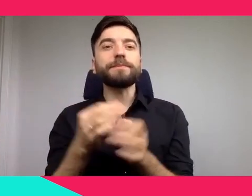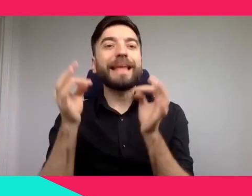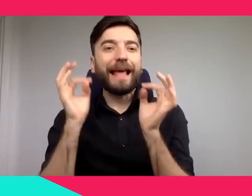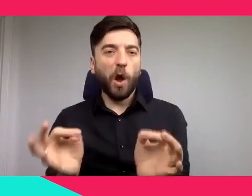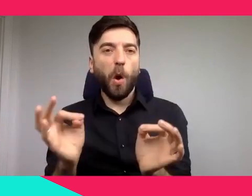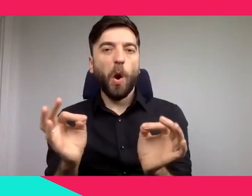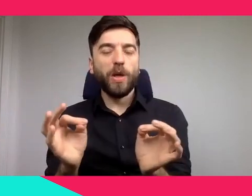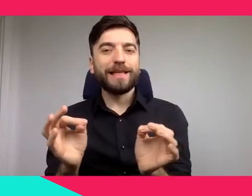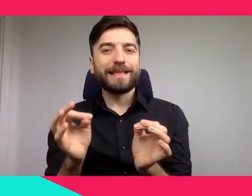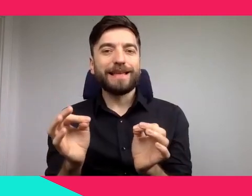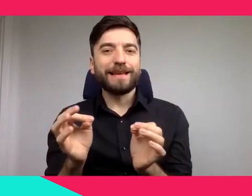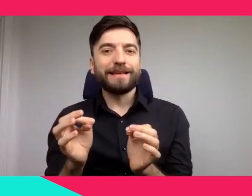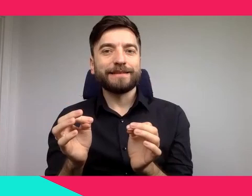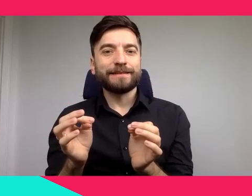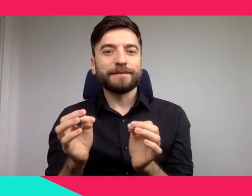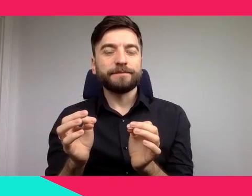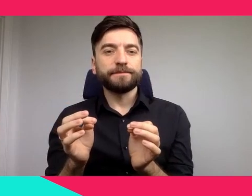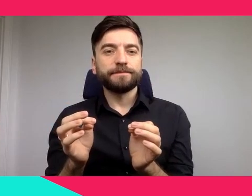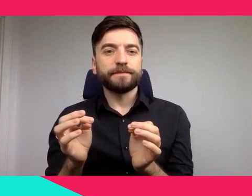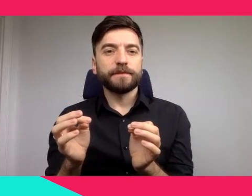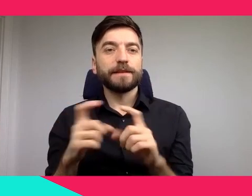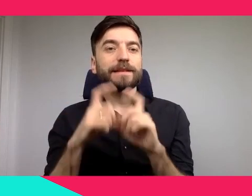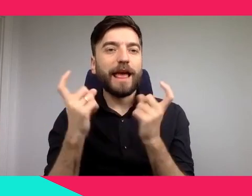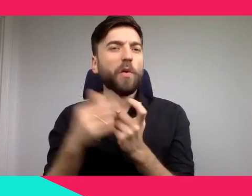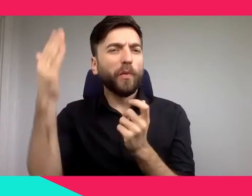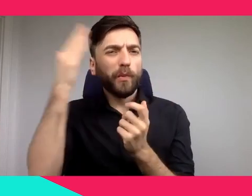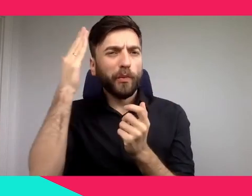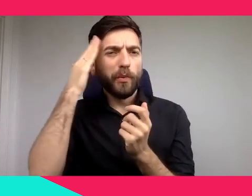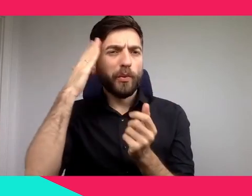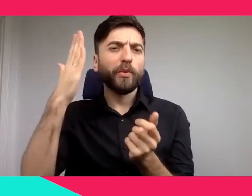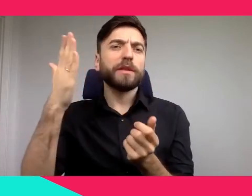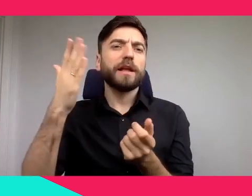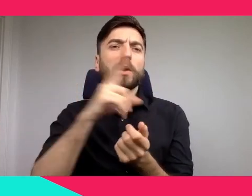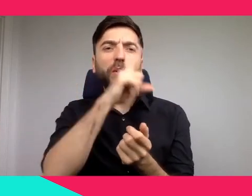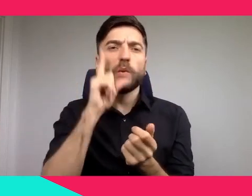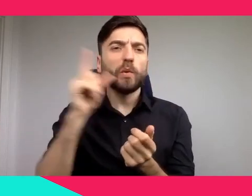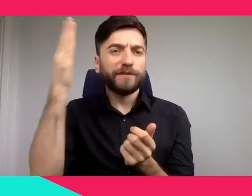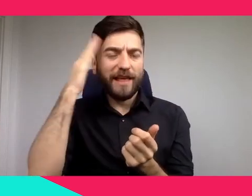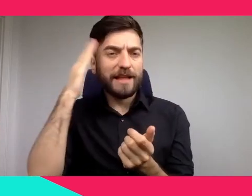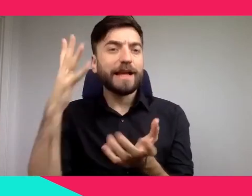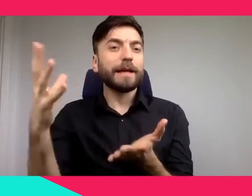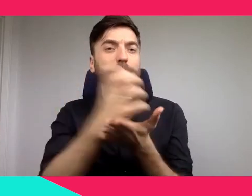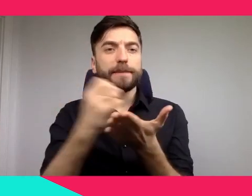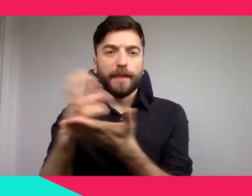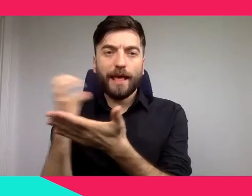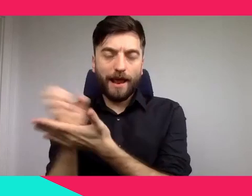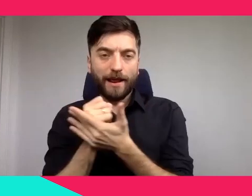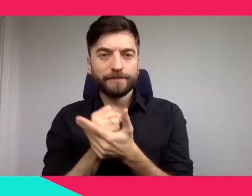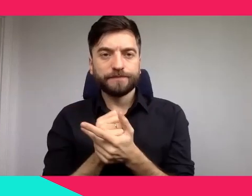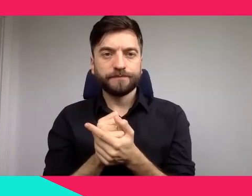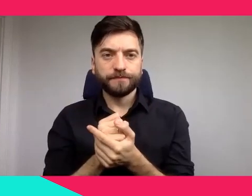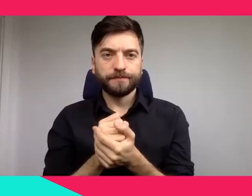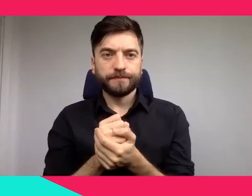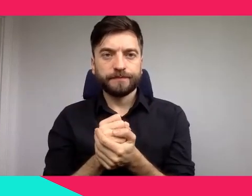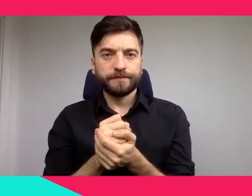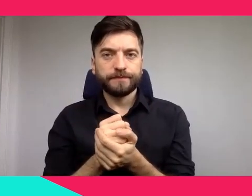the knowledge that people have and all the transcription, the transcribing work